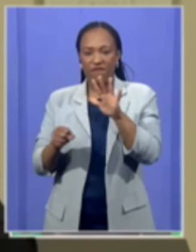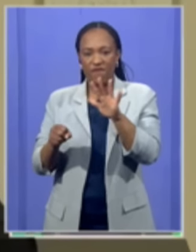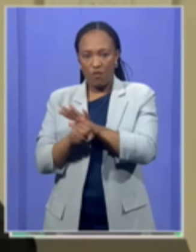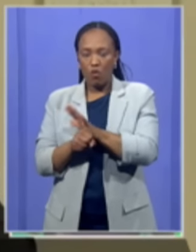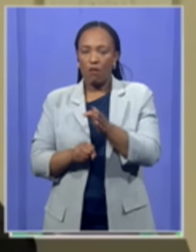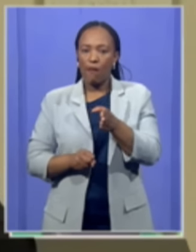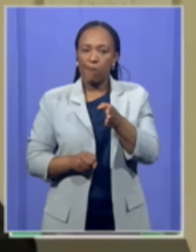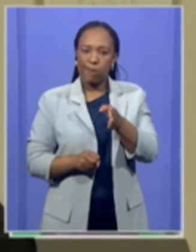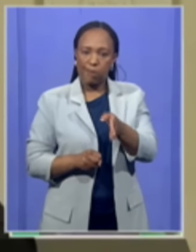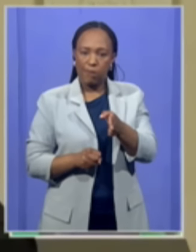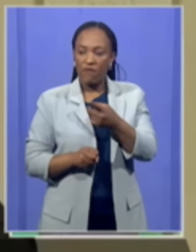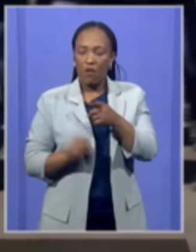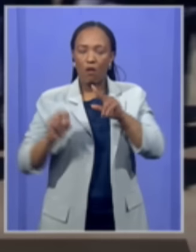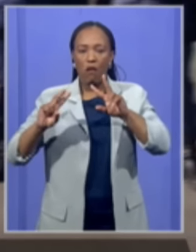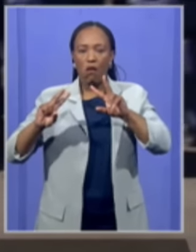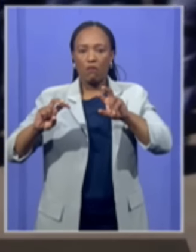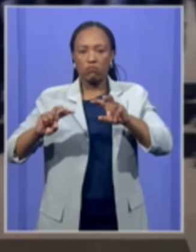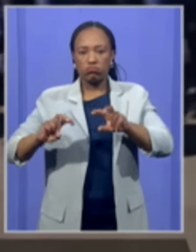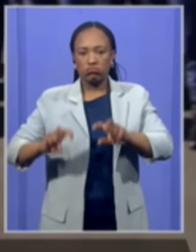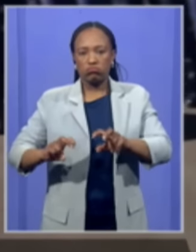to enable it to work.